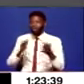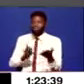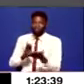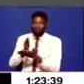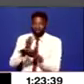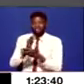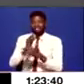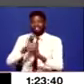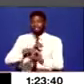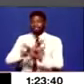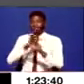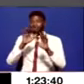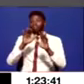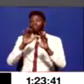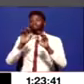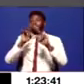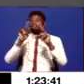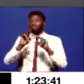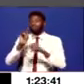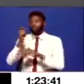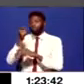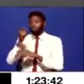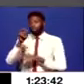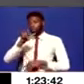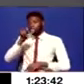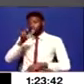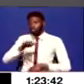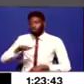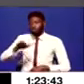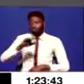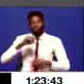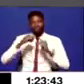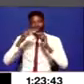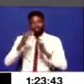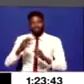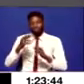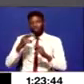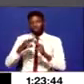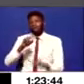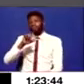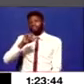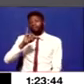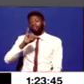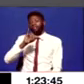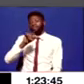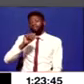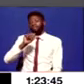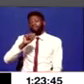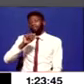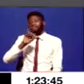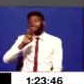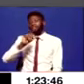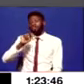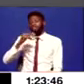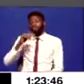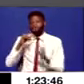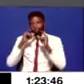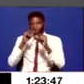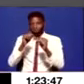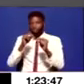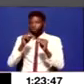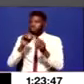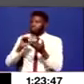Kenya regional officer Elizabeth Duya noted that widows in the region face the threat of being sidelined and